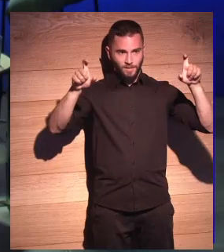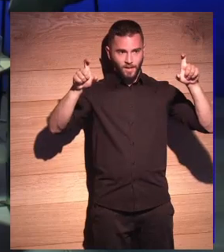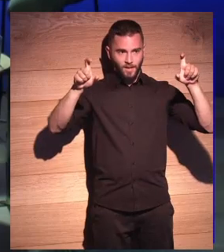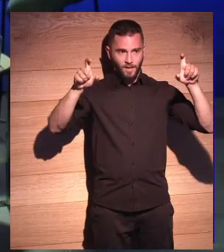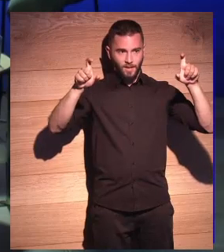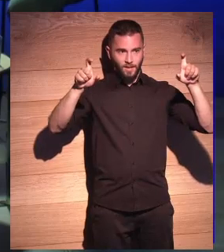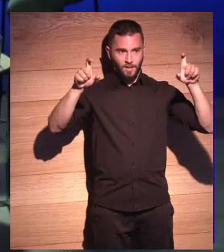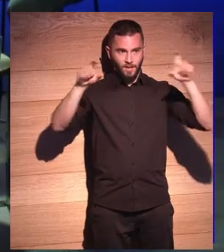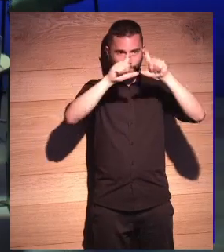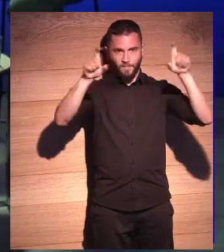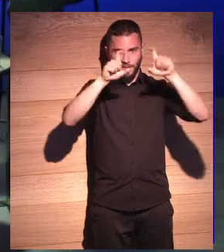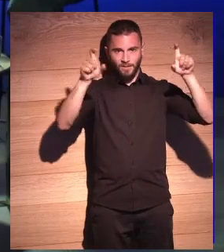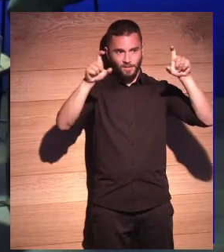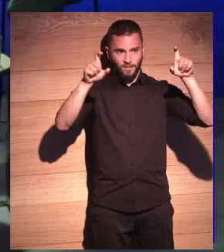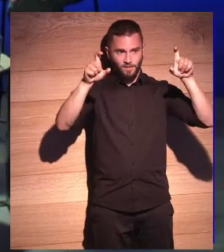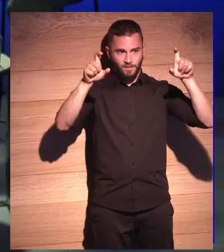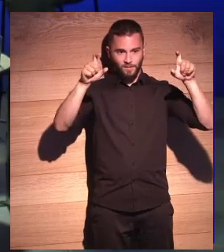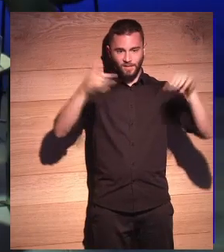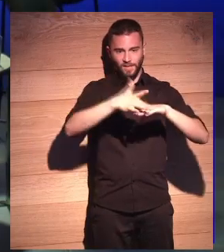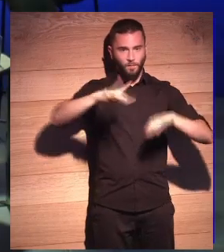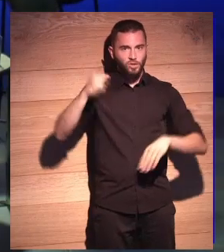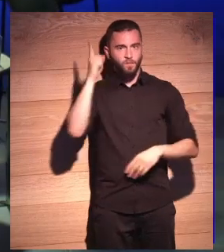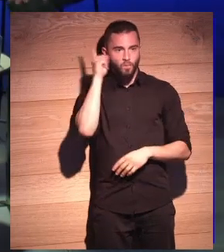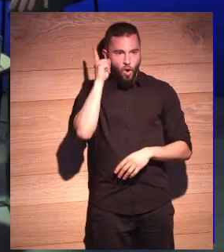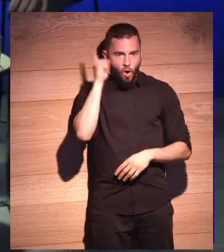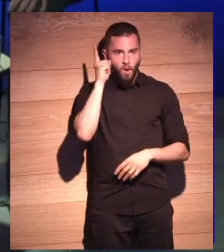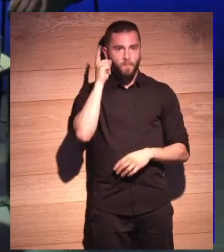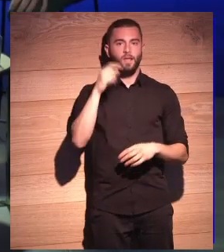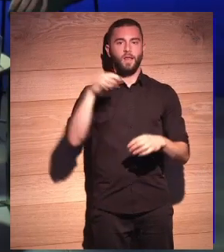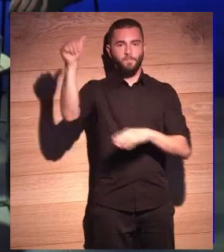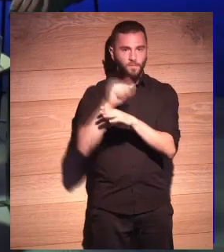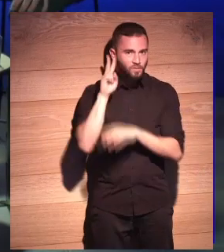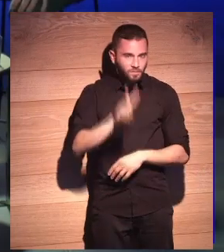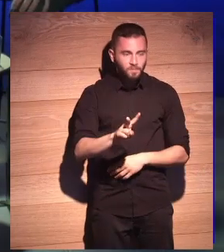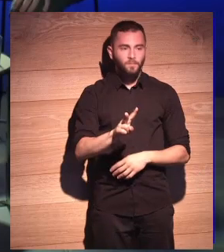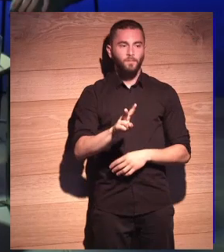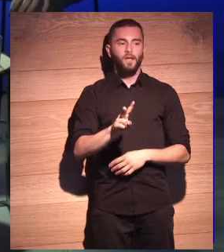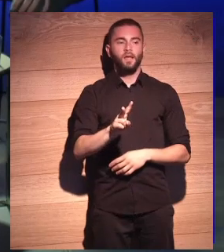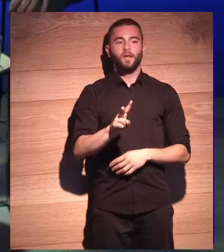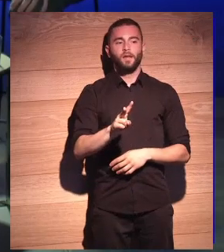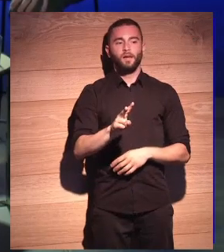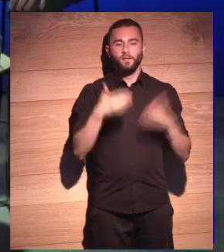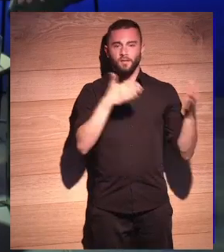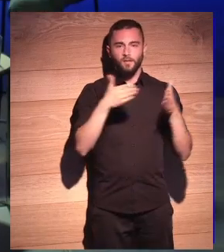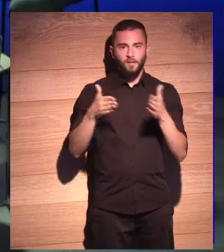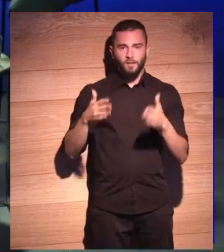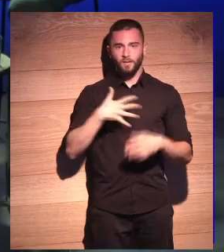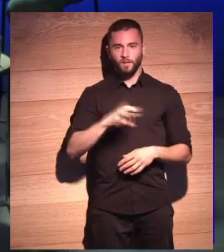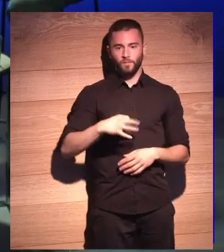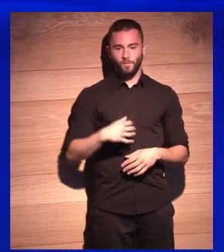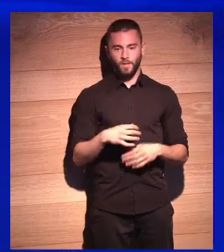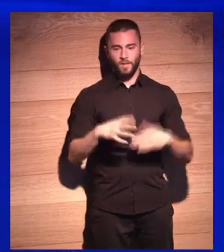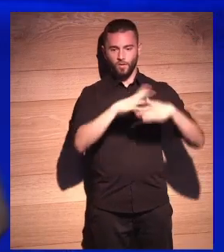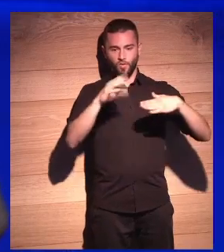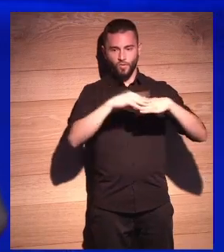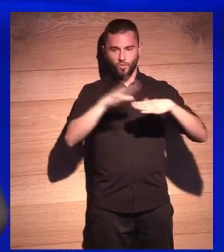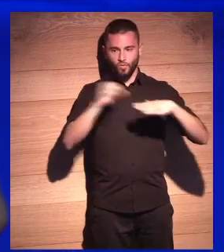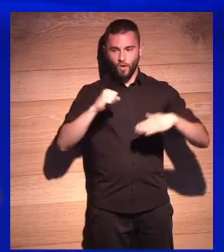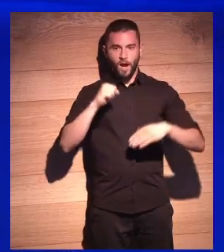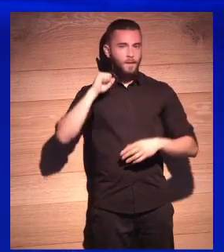is going to build cell phone devices to watch movies, and maybe to have a